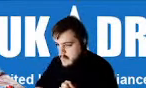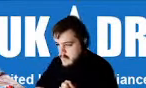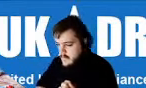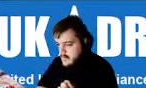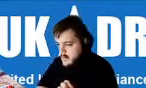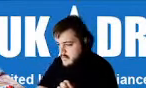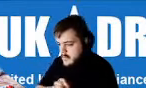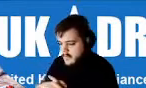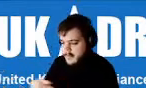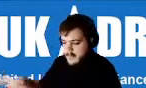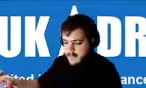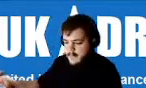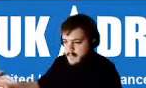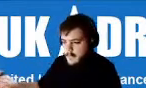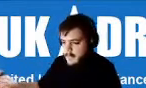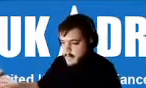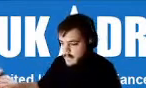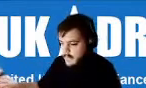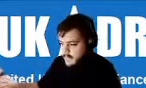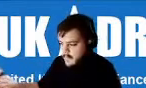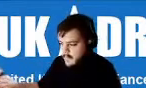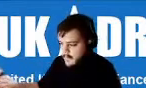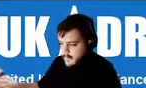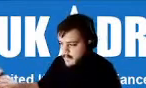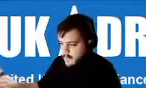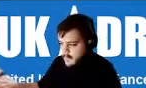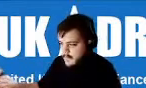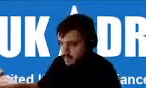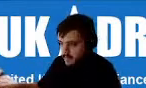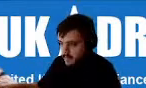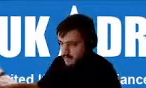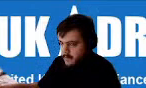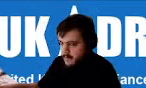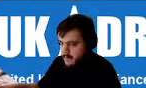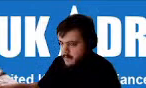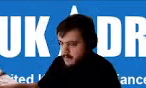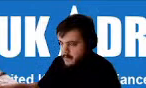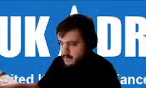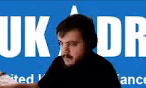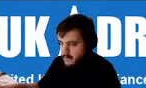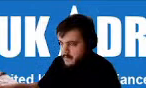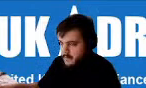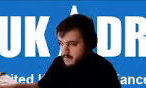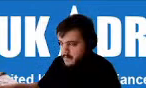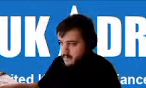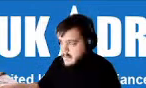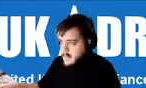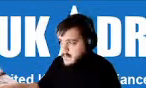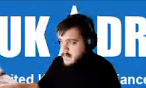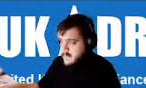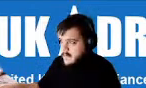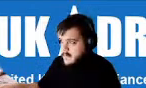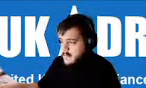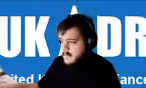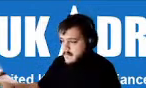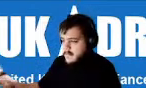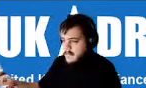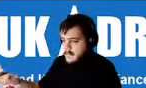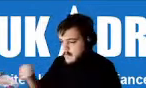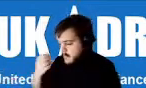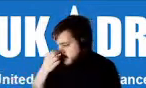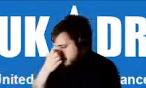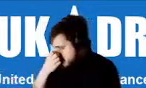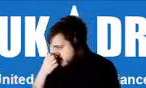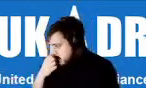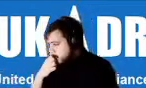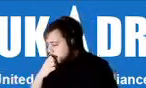UKADR is also about, it says strengthening science here, and absolutely that's true, but it's also about supporting the research